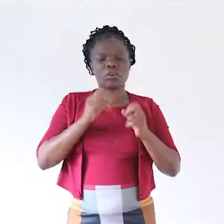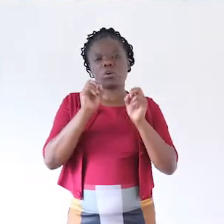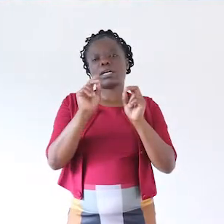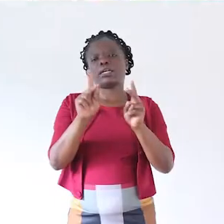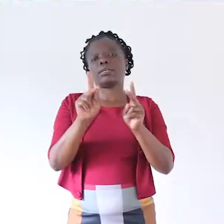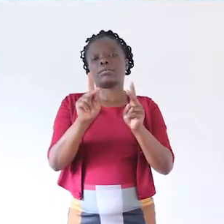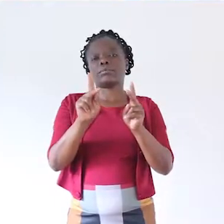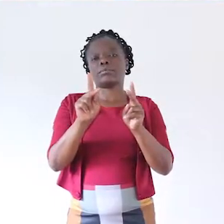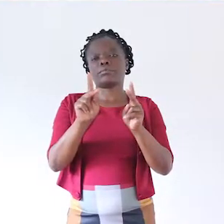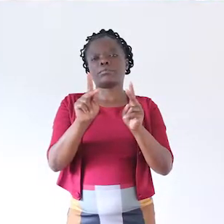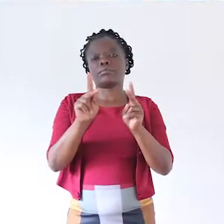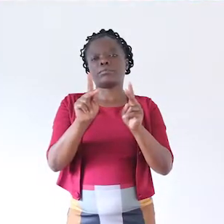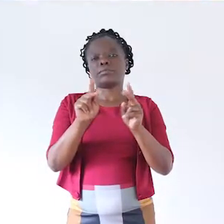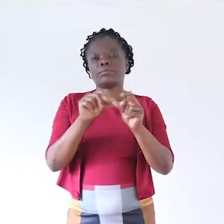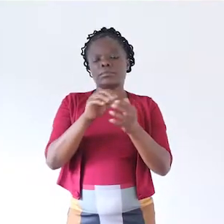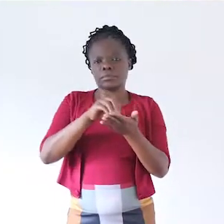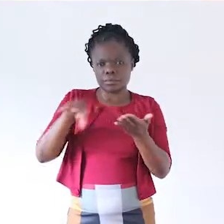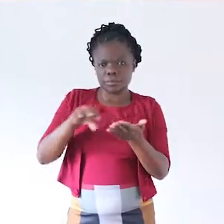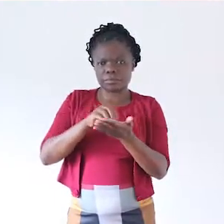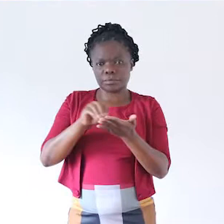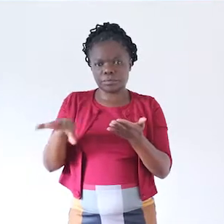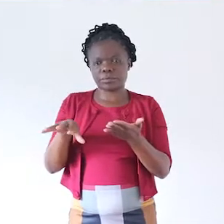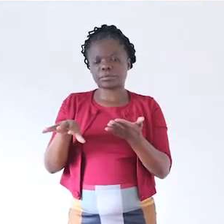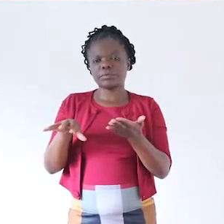Here. Just put it aside.